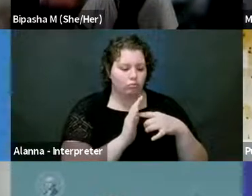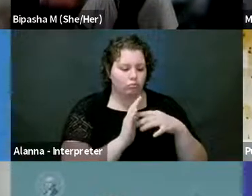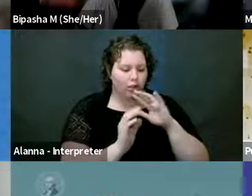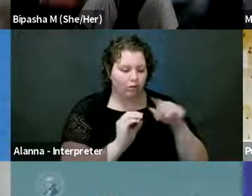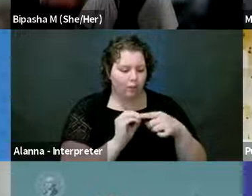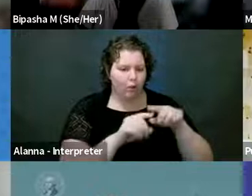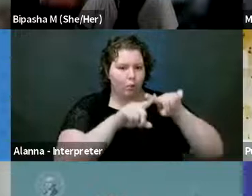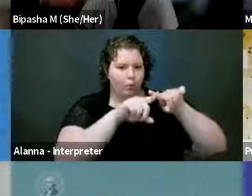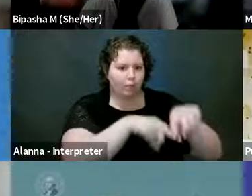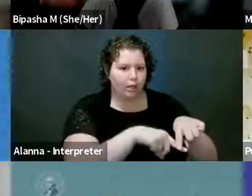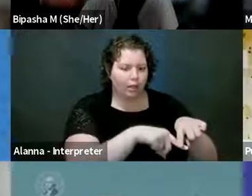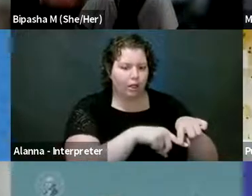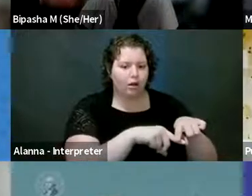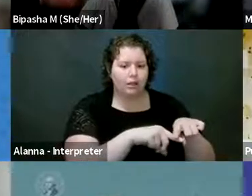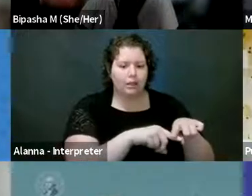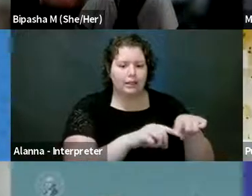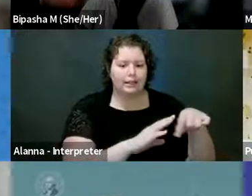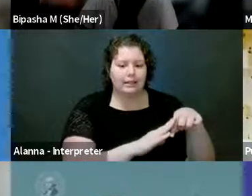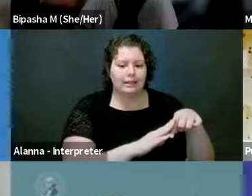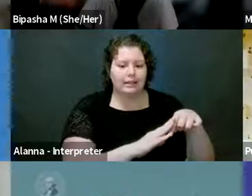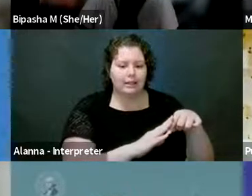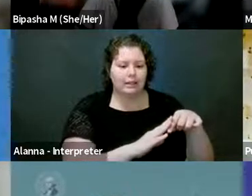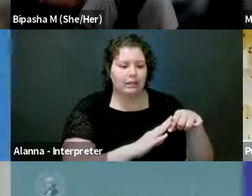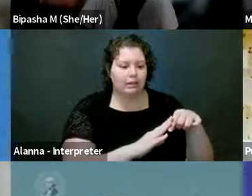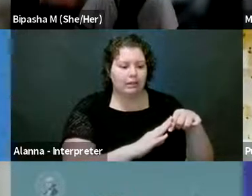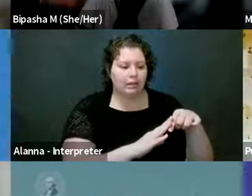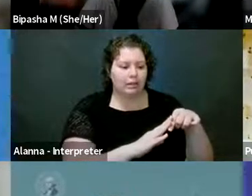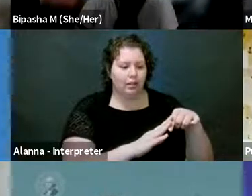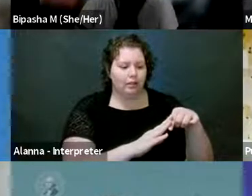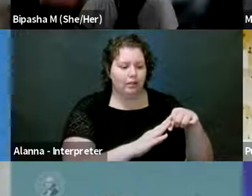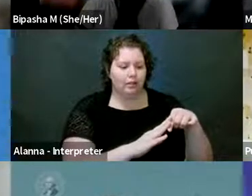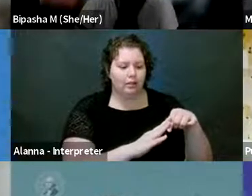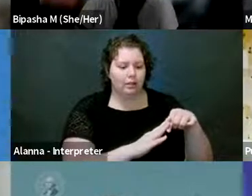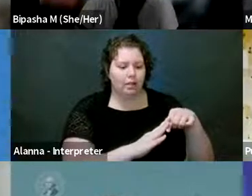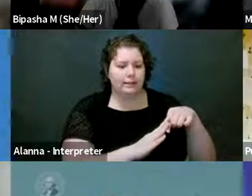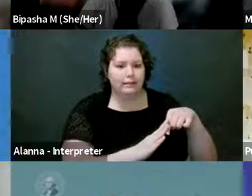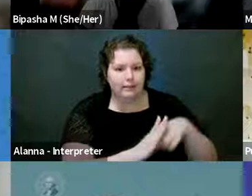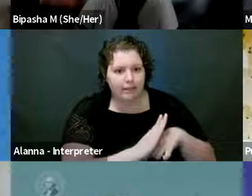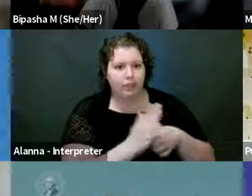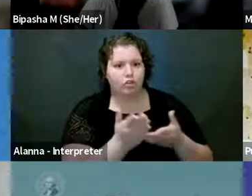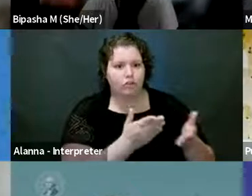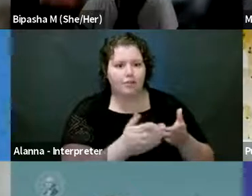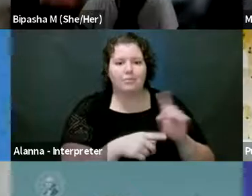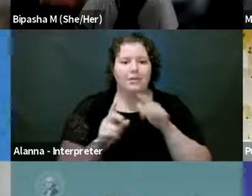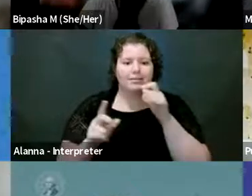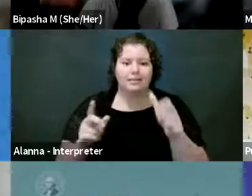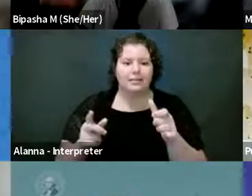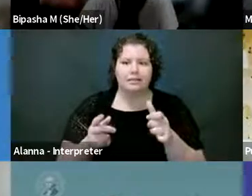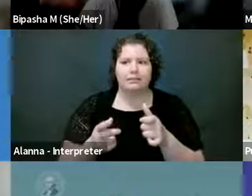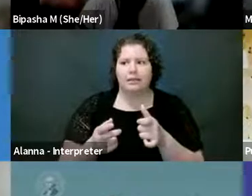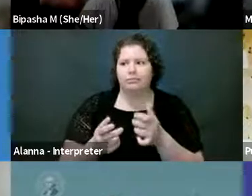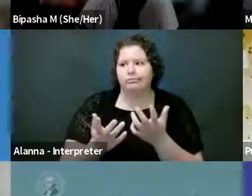that less is spent on upstream preventative services. And I thought that it would be helpful if the report sort